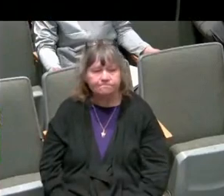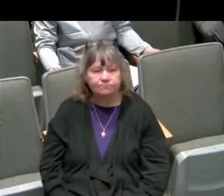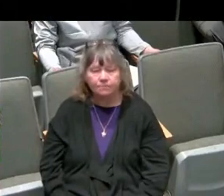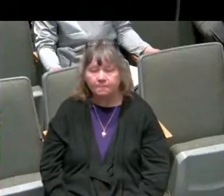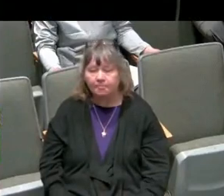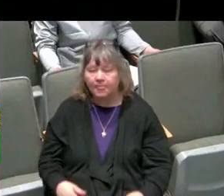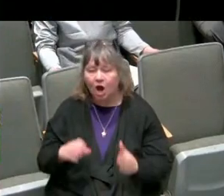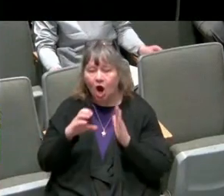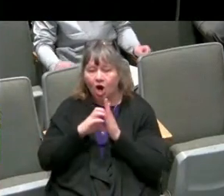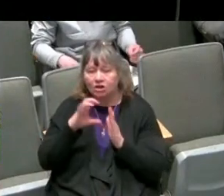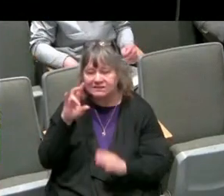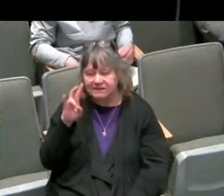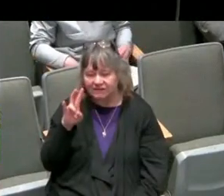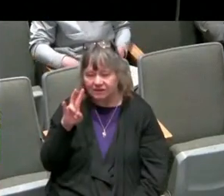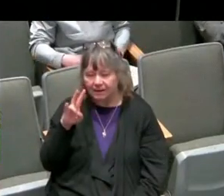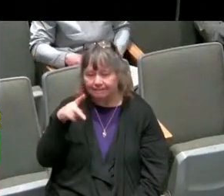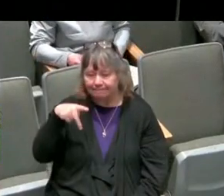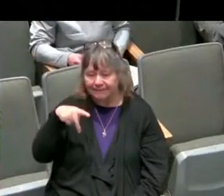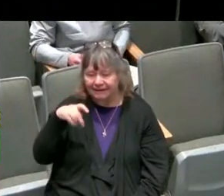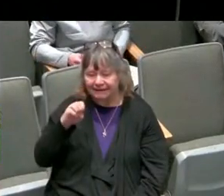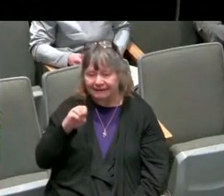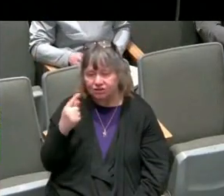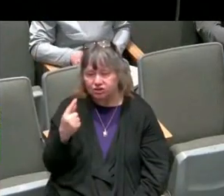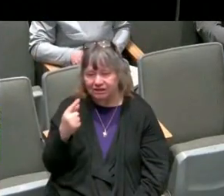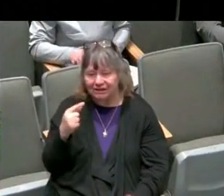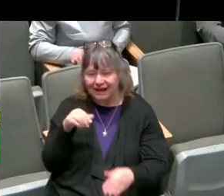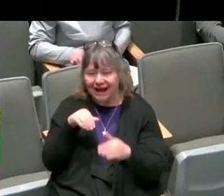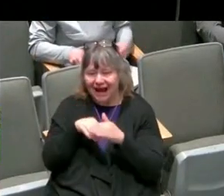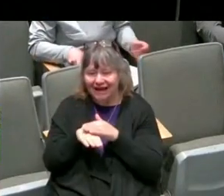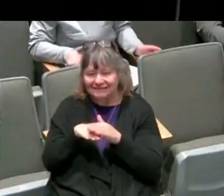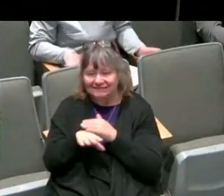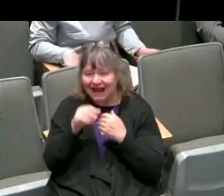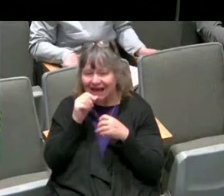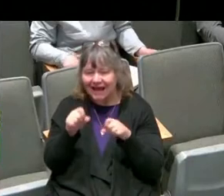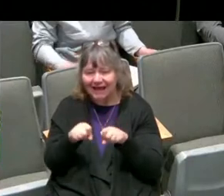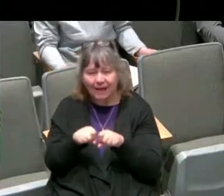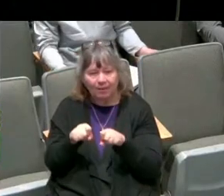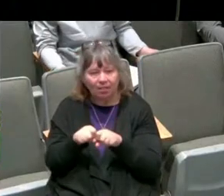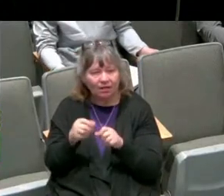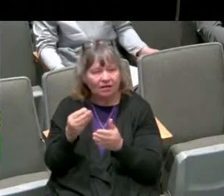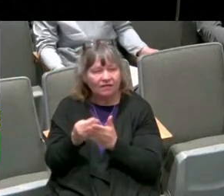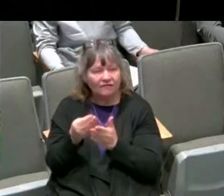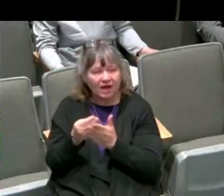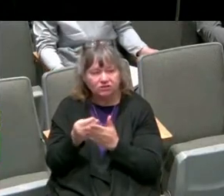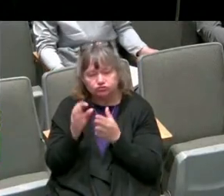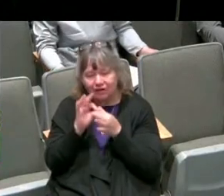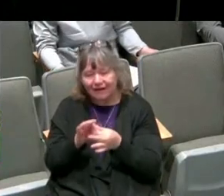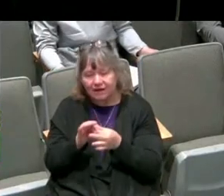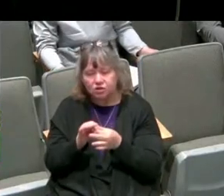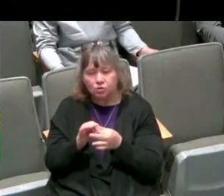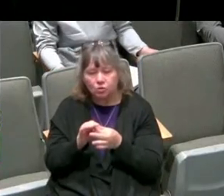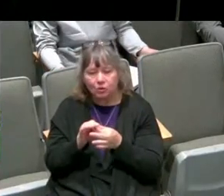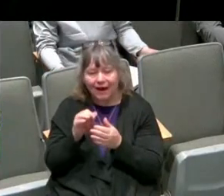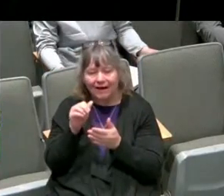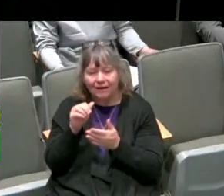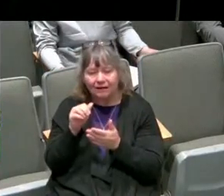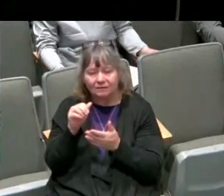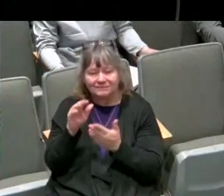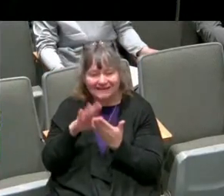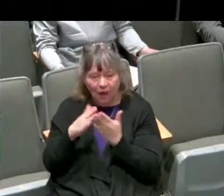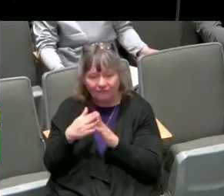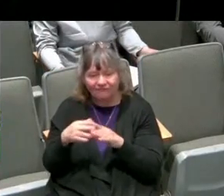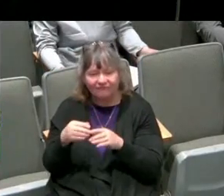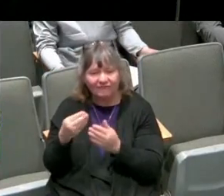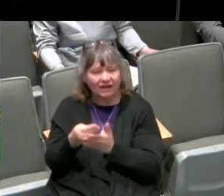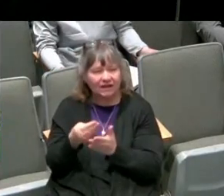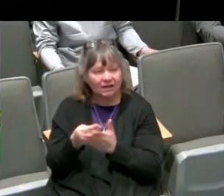on to article 7 Peg access and cable related fund revolving account funding the sponsor is the town